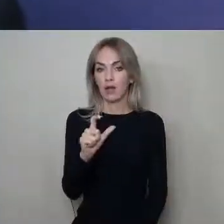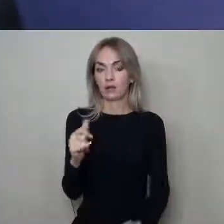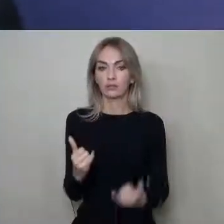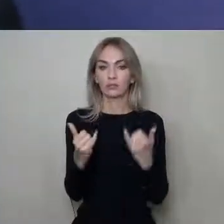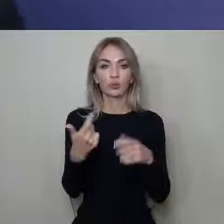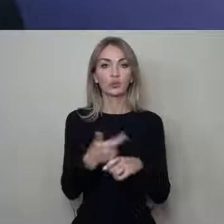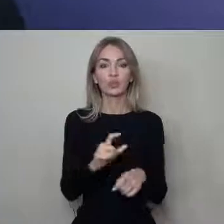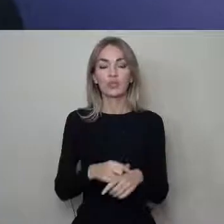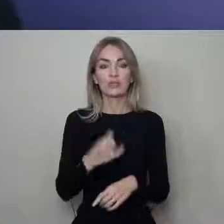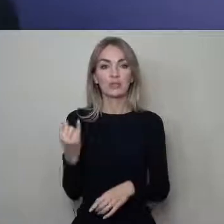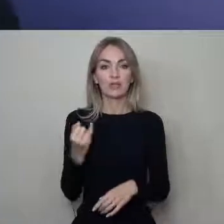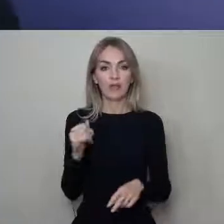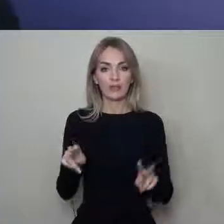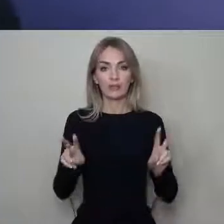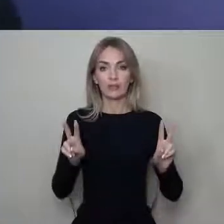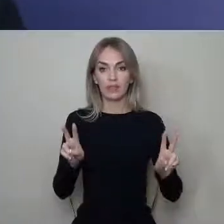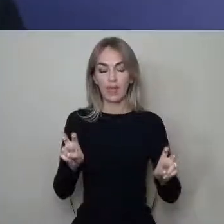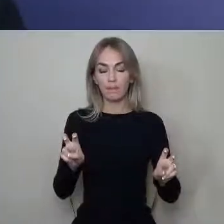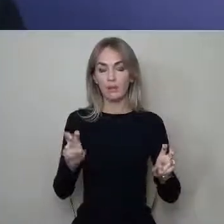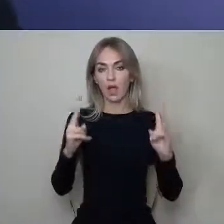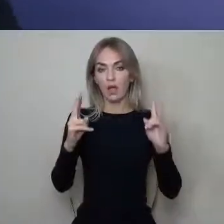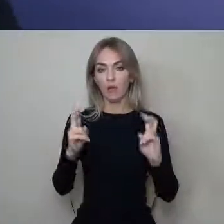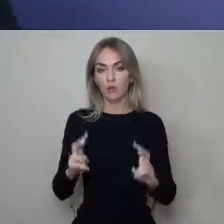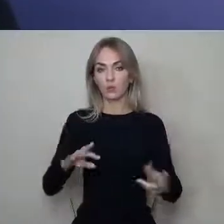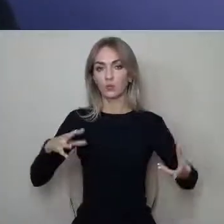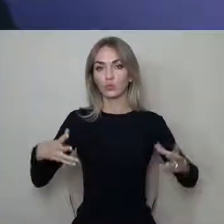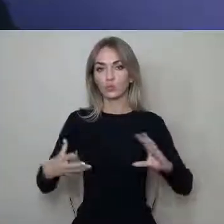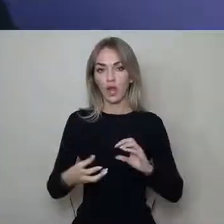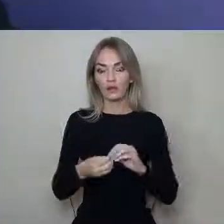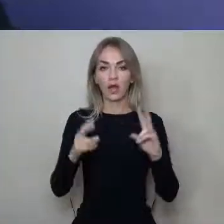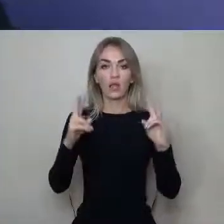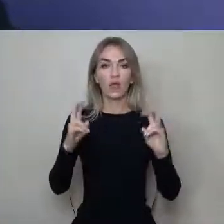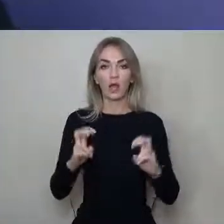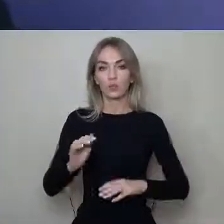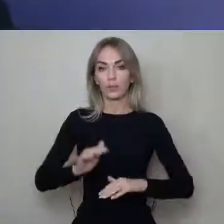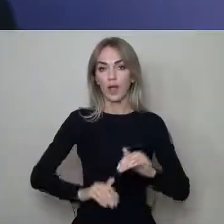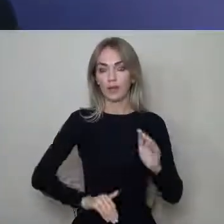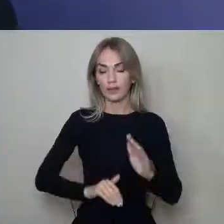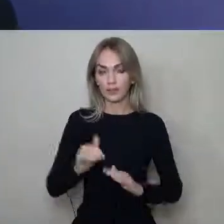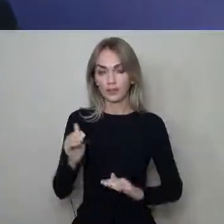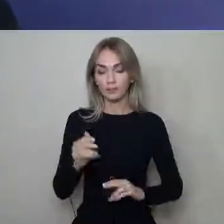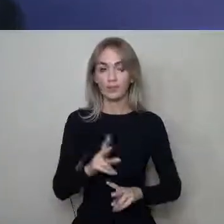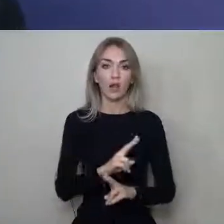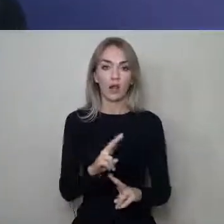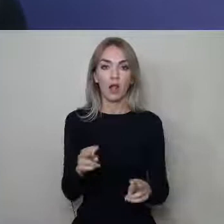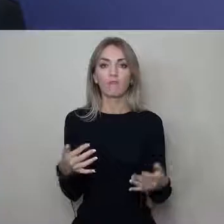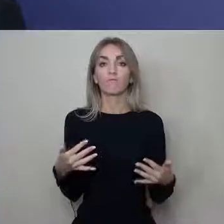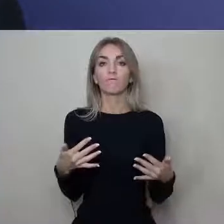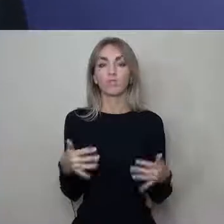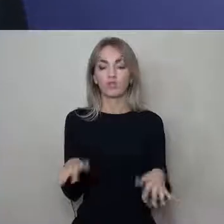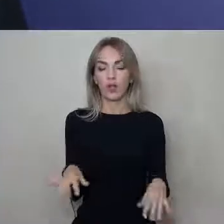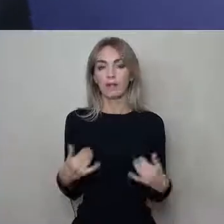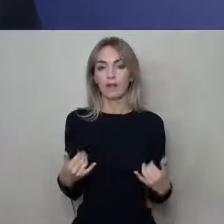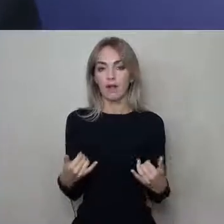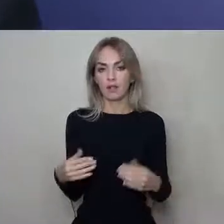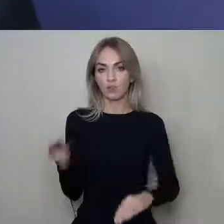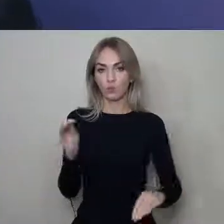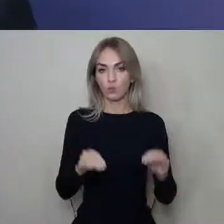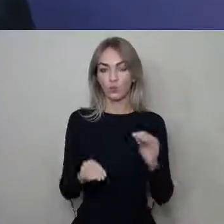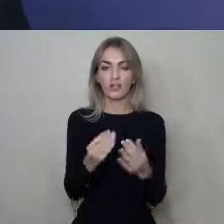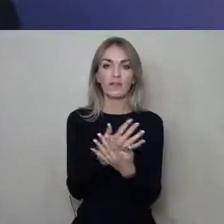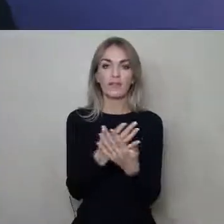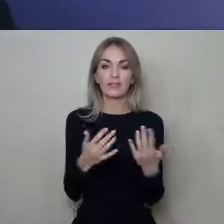series of webinars dedicated to assessment and analysis of the